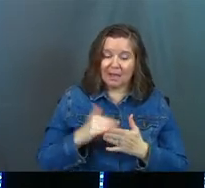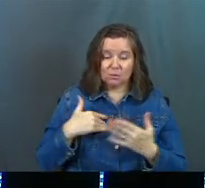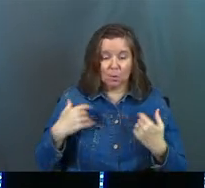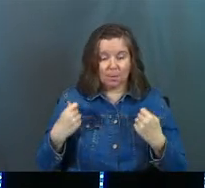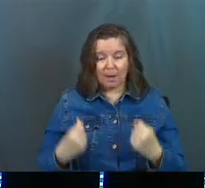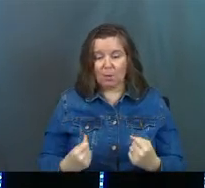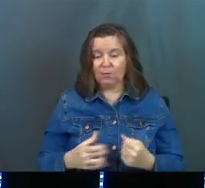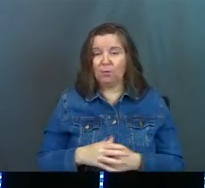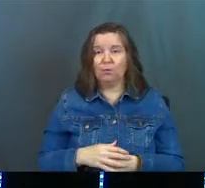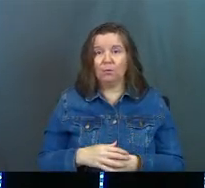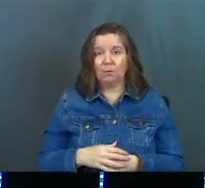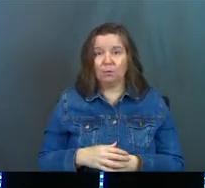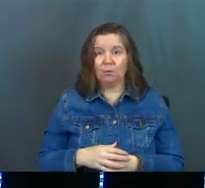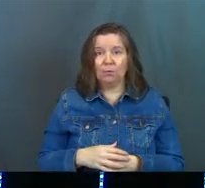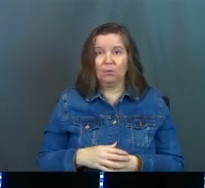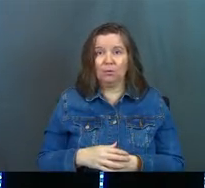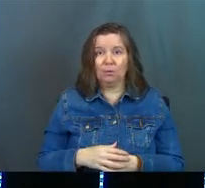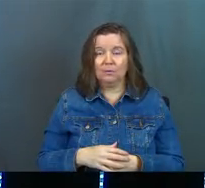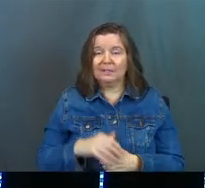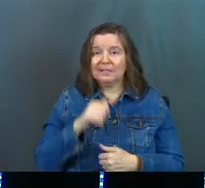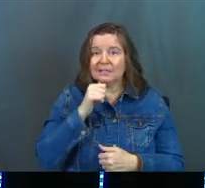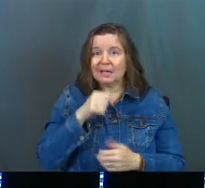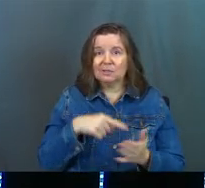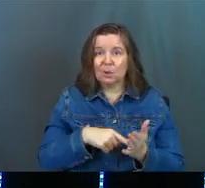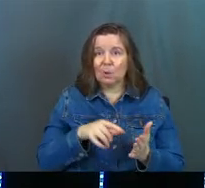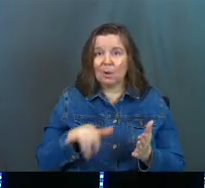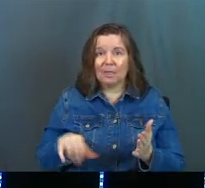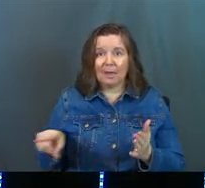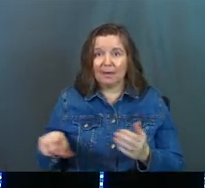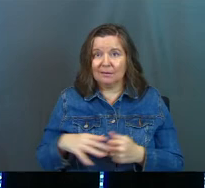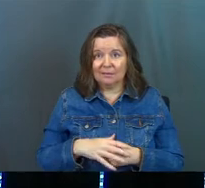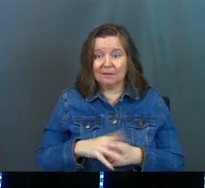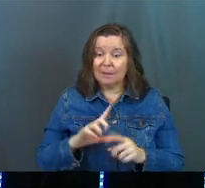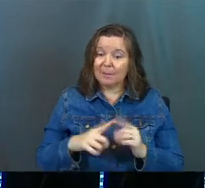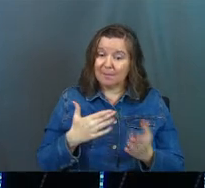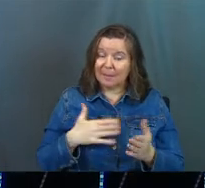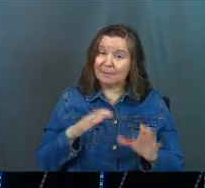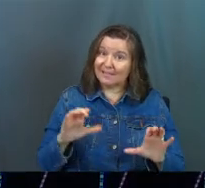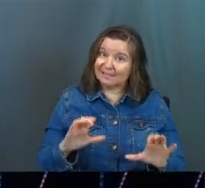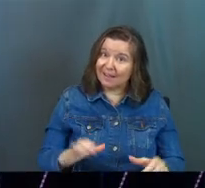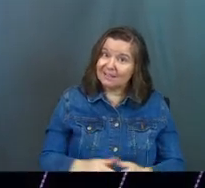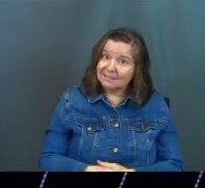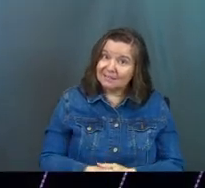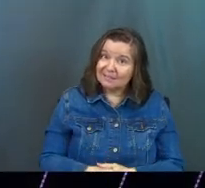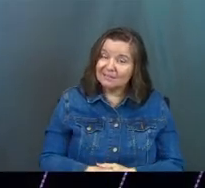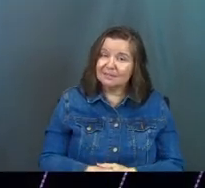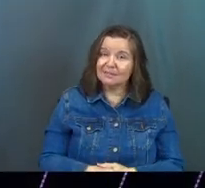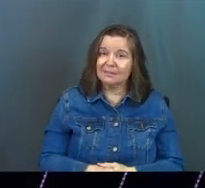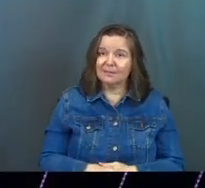so powerful. He doesn't owe her that, but maybe he does.